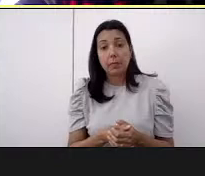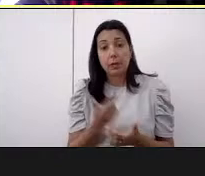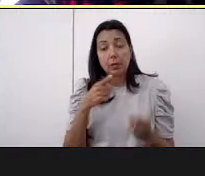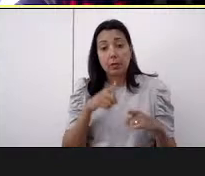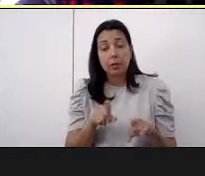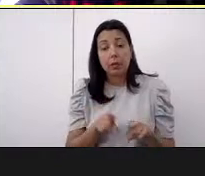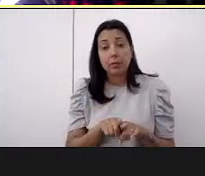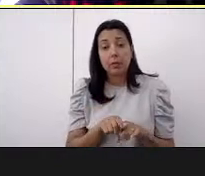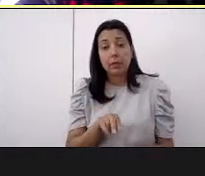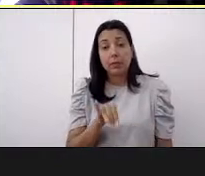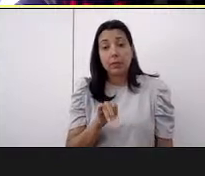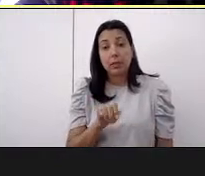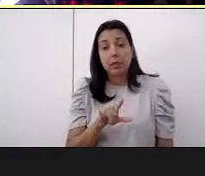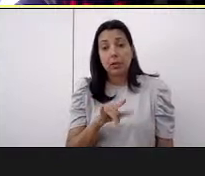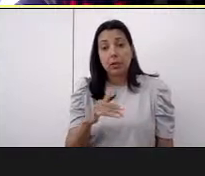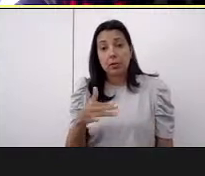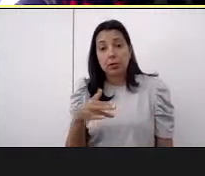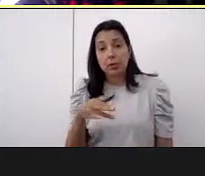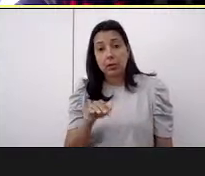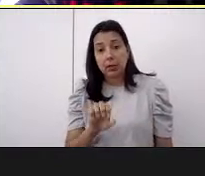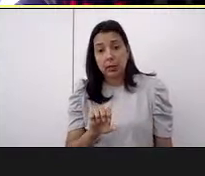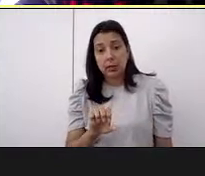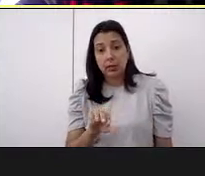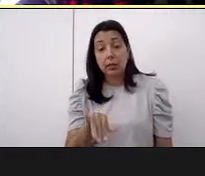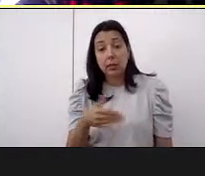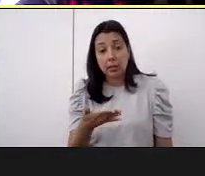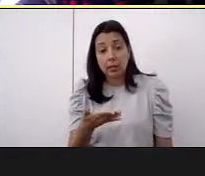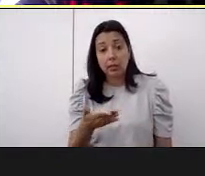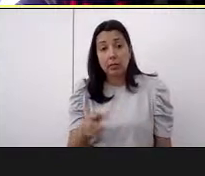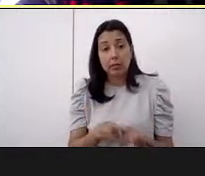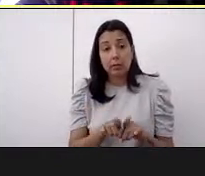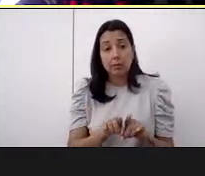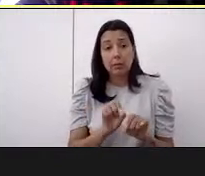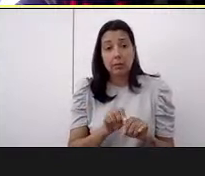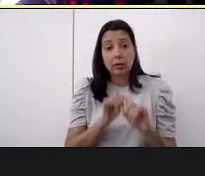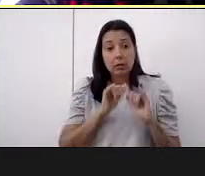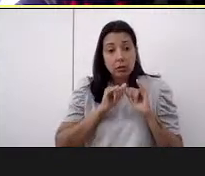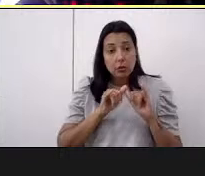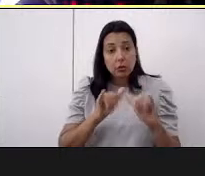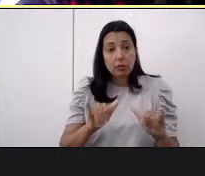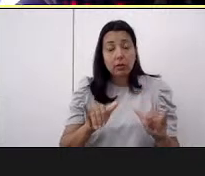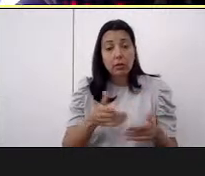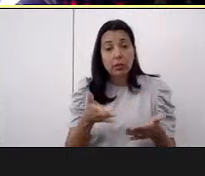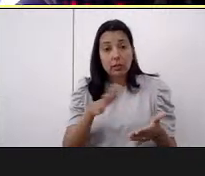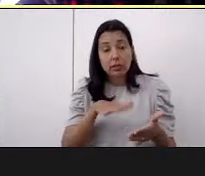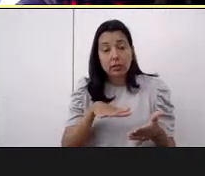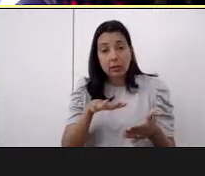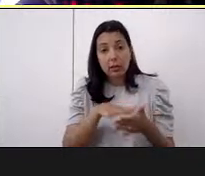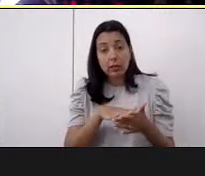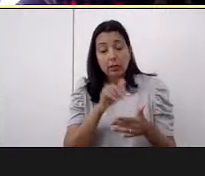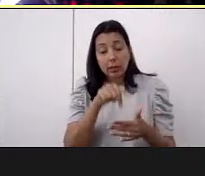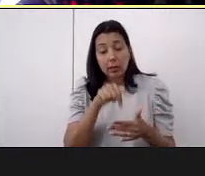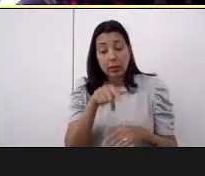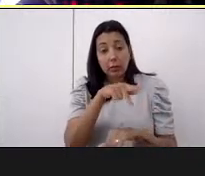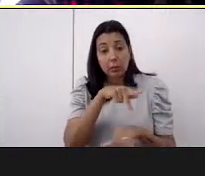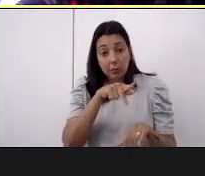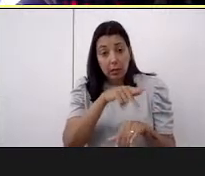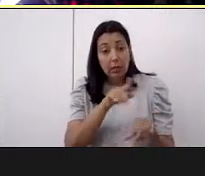The legal vector for change is the case law, the jurisprudence of the courts.